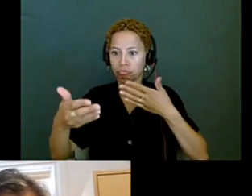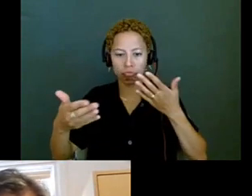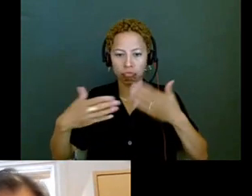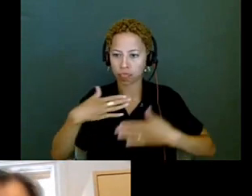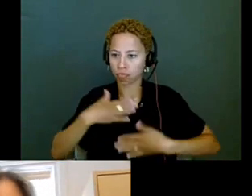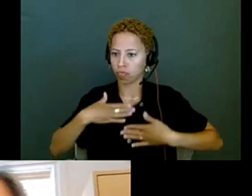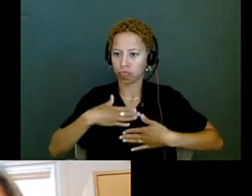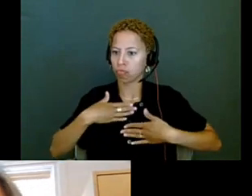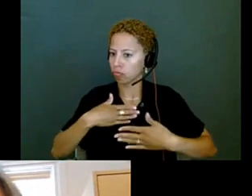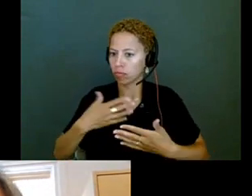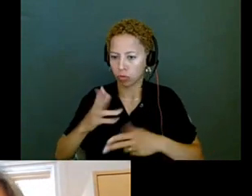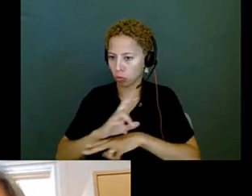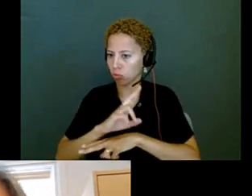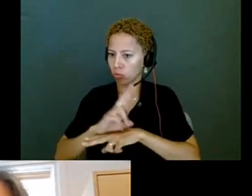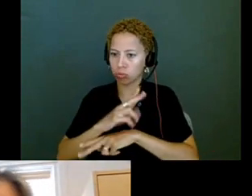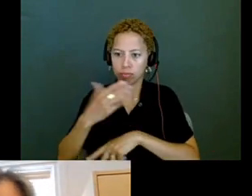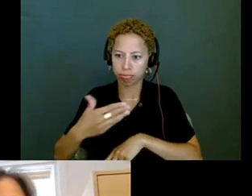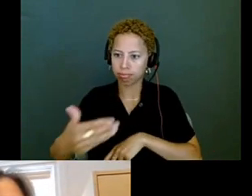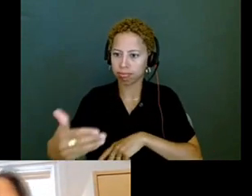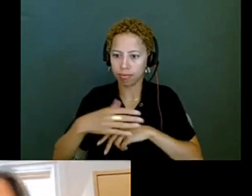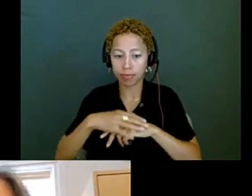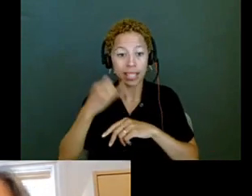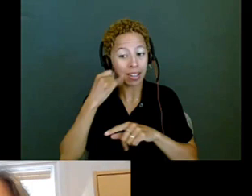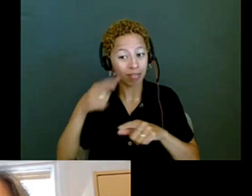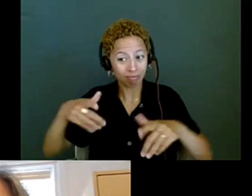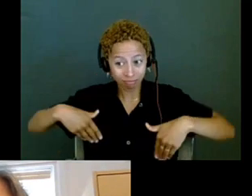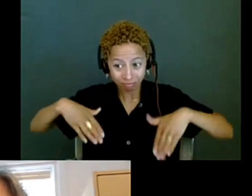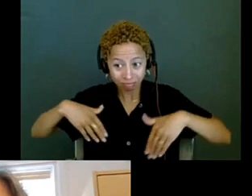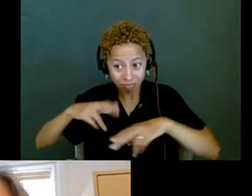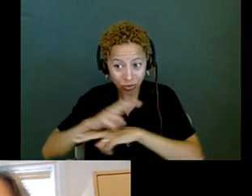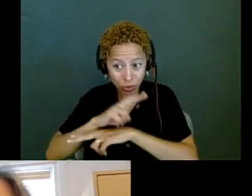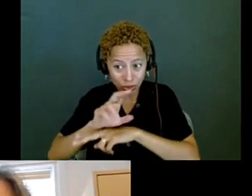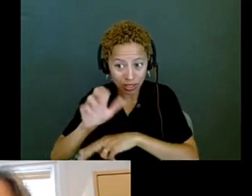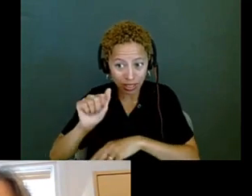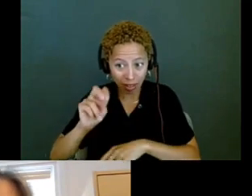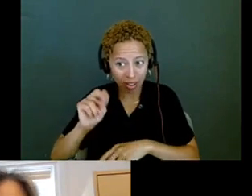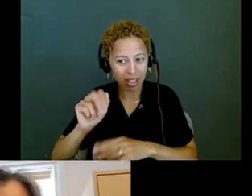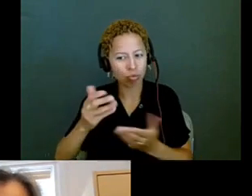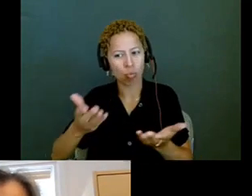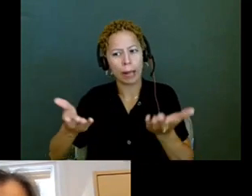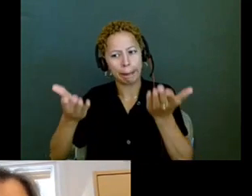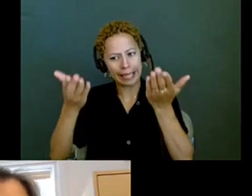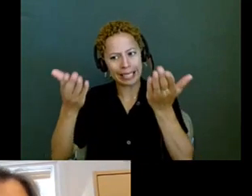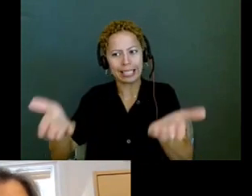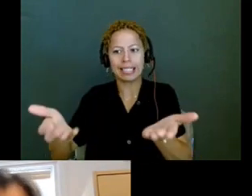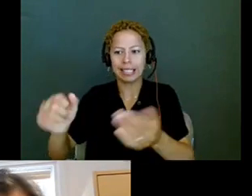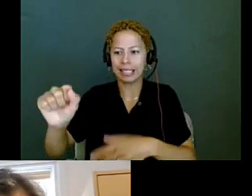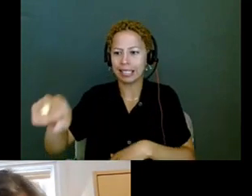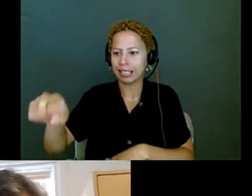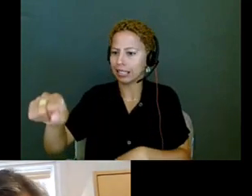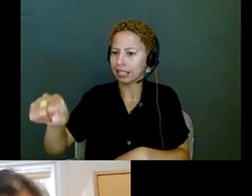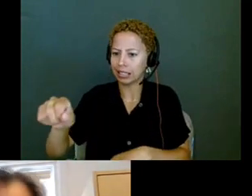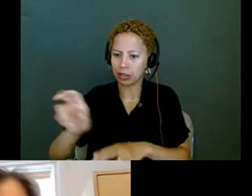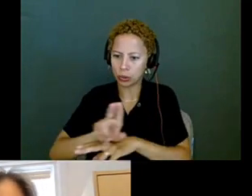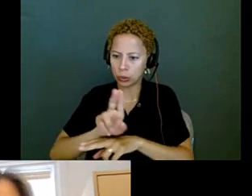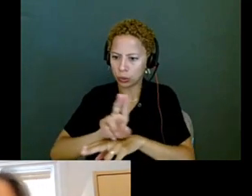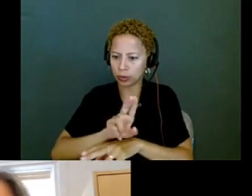we can use. And if you don't already use it, highly recommend it. I see a lot of, there were a lot of people that